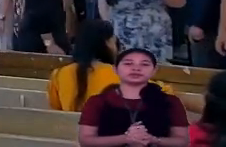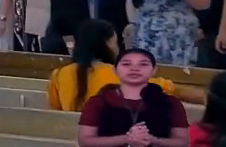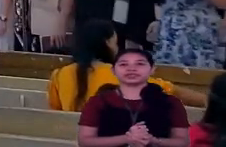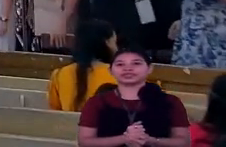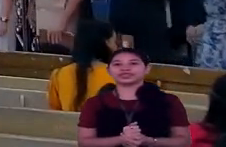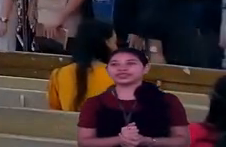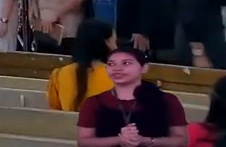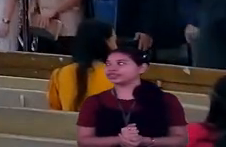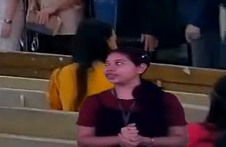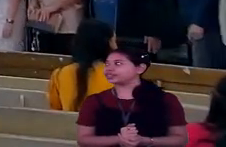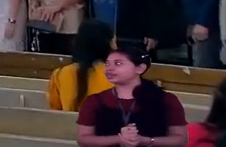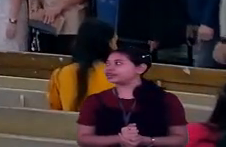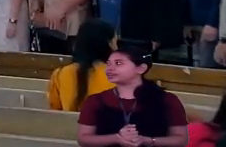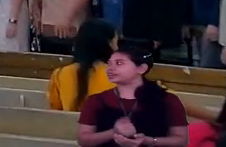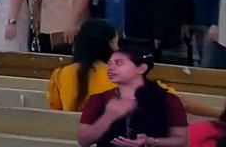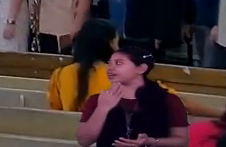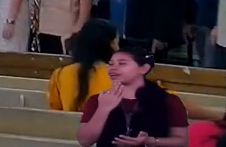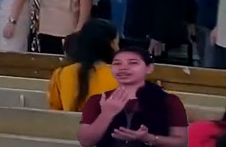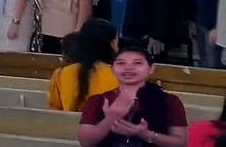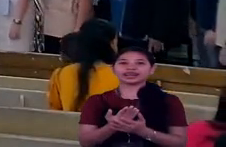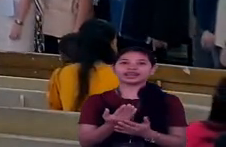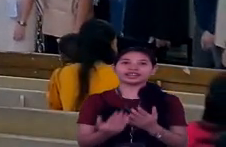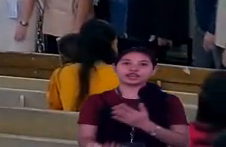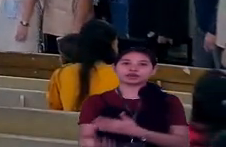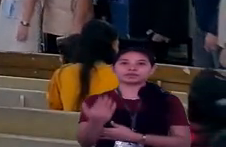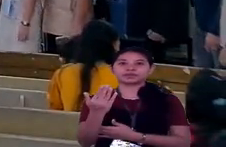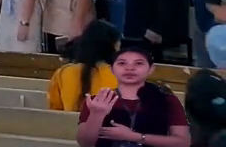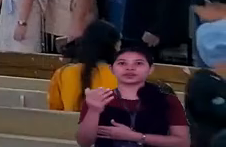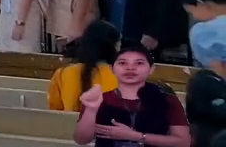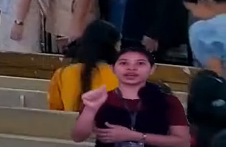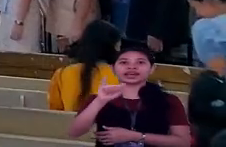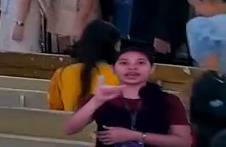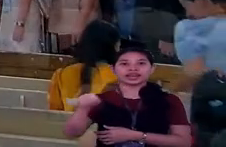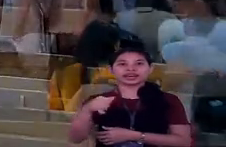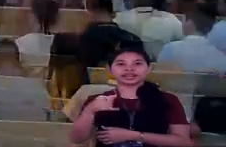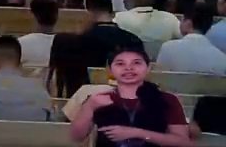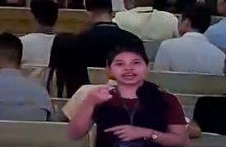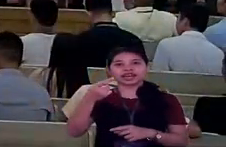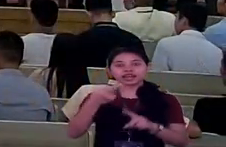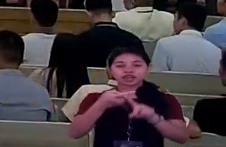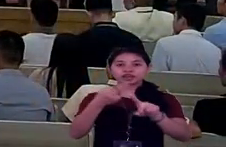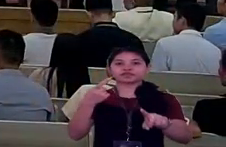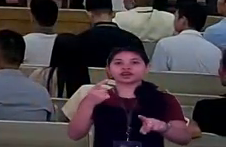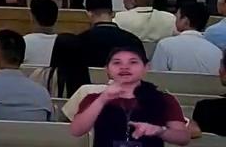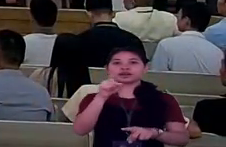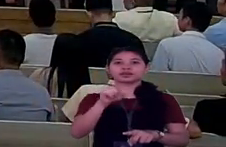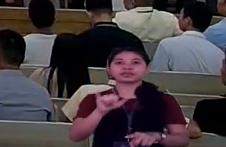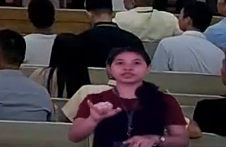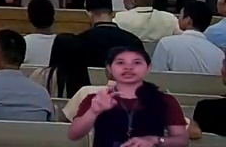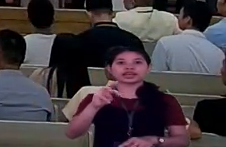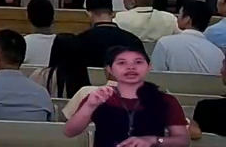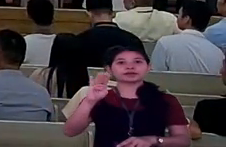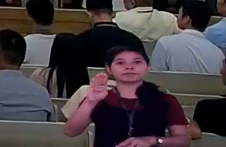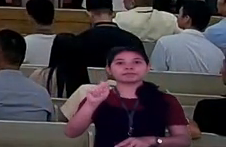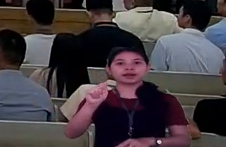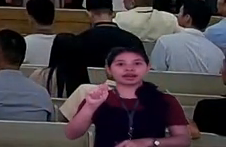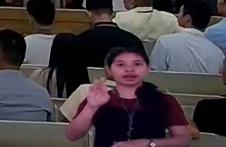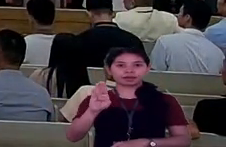Go ahead. Hello, church. Brother AJ Maravilla, your missionary to Zimbabwe, my sending pastor, Pastor Paul